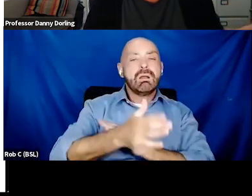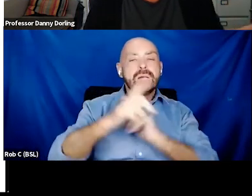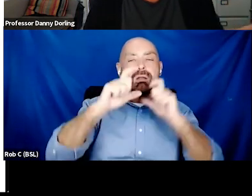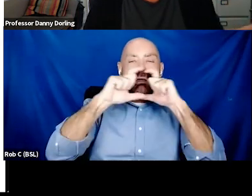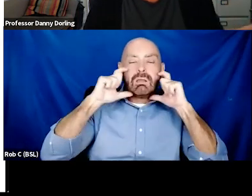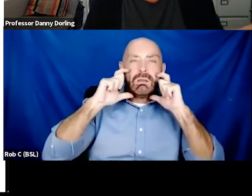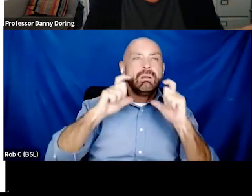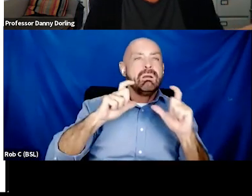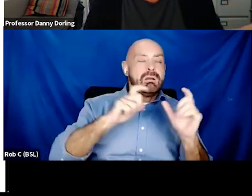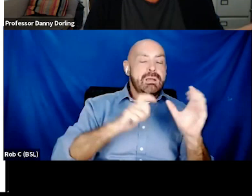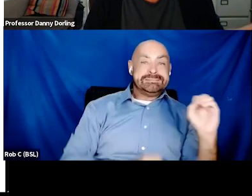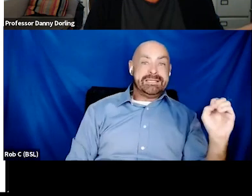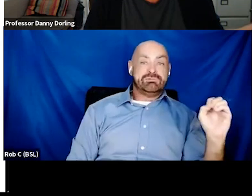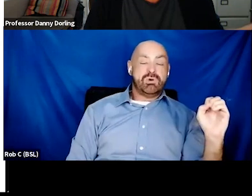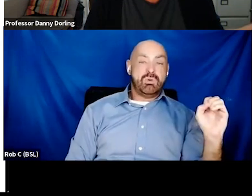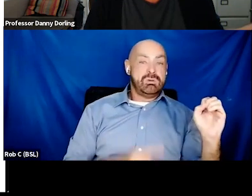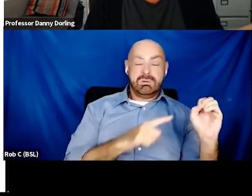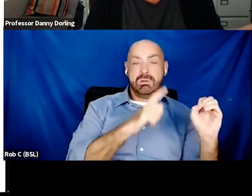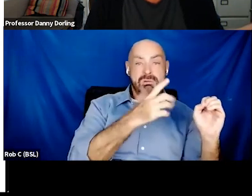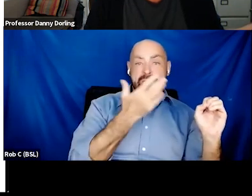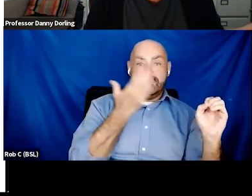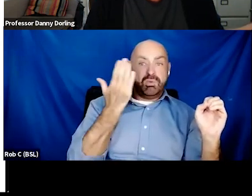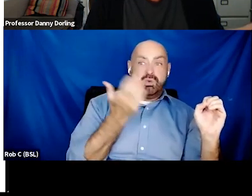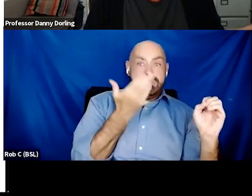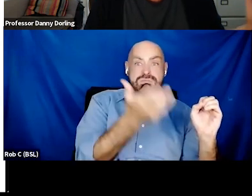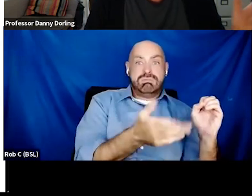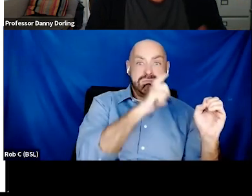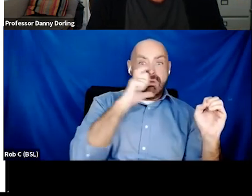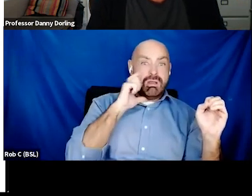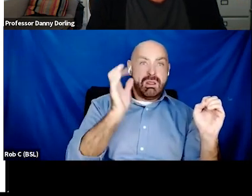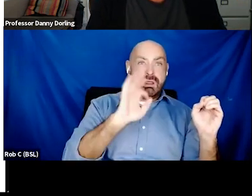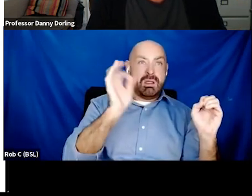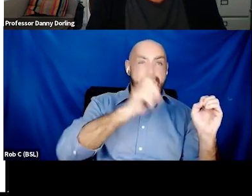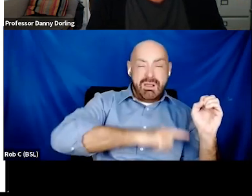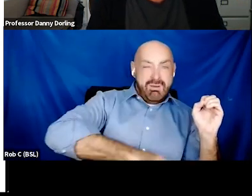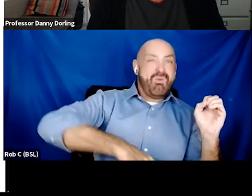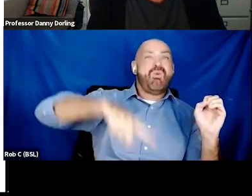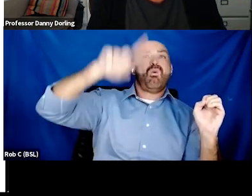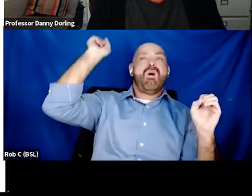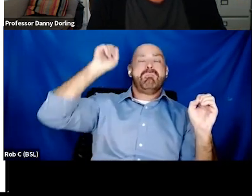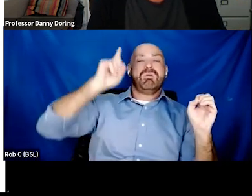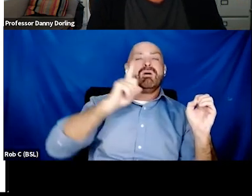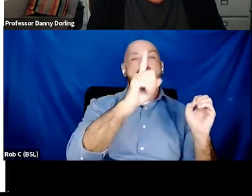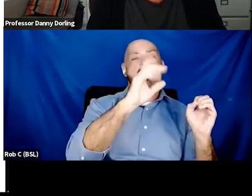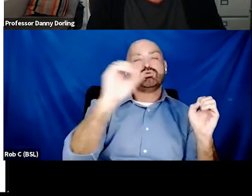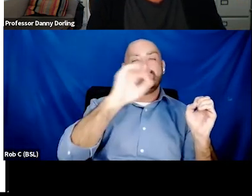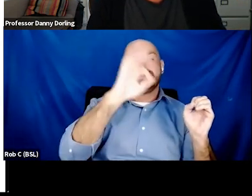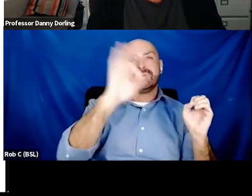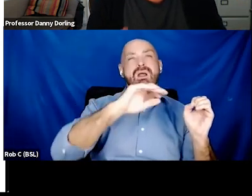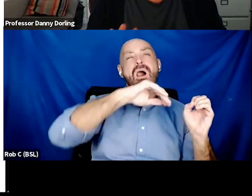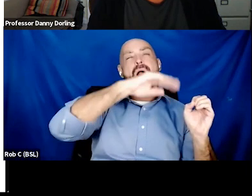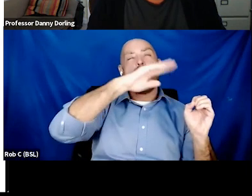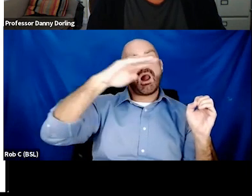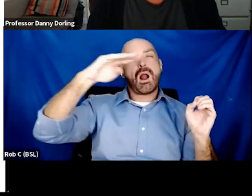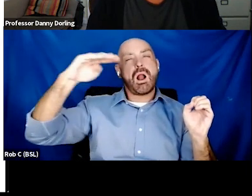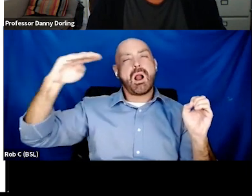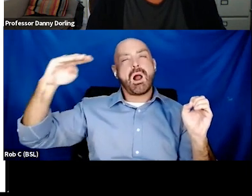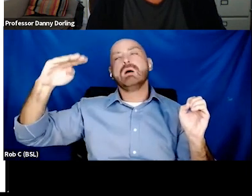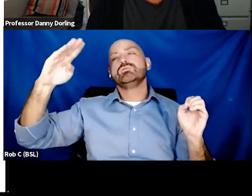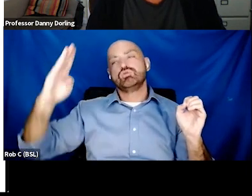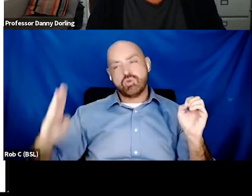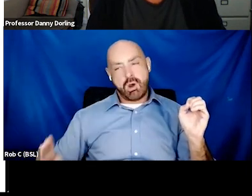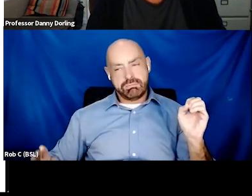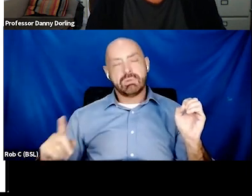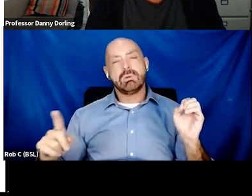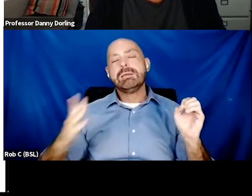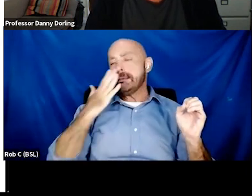almost none because there weren't any face coverings, masks, up to almost 100%. Dropped recently. We've become